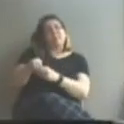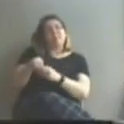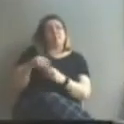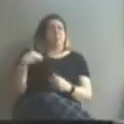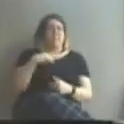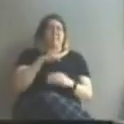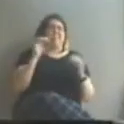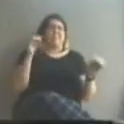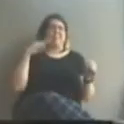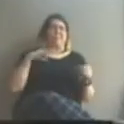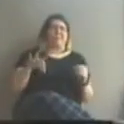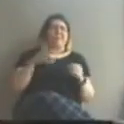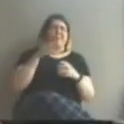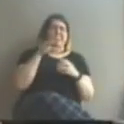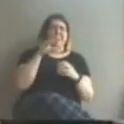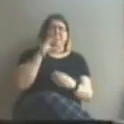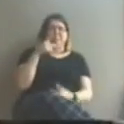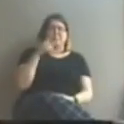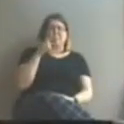operations.